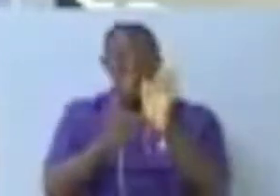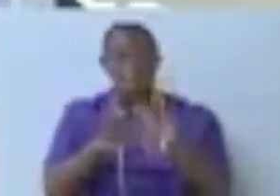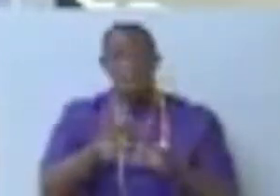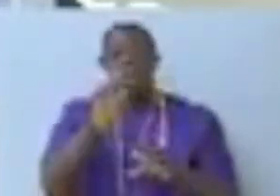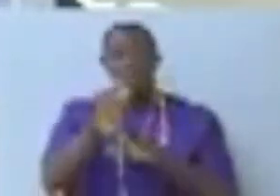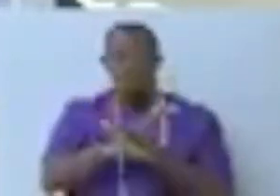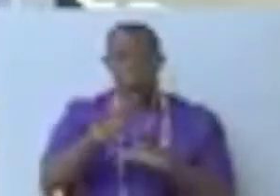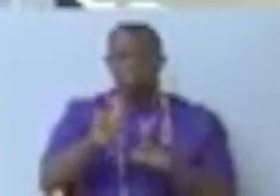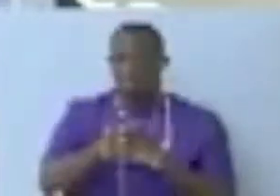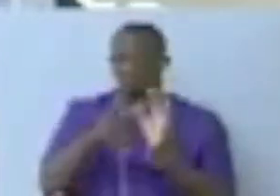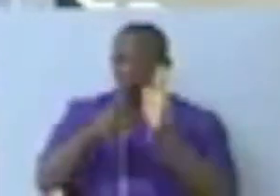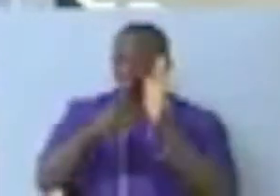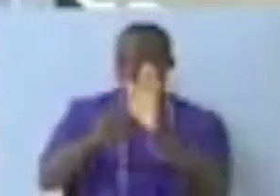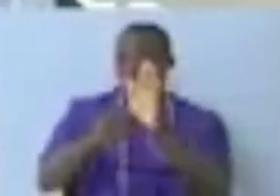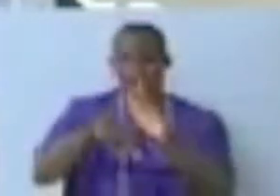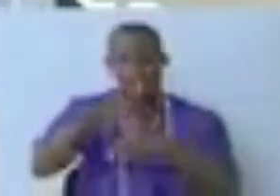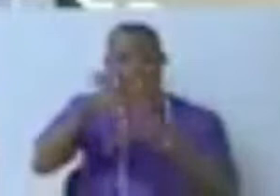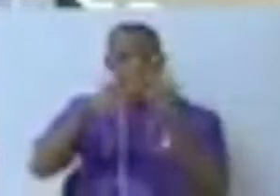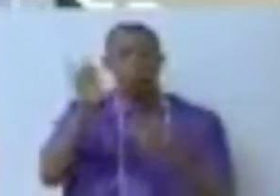points to the fact that